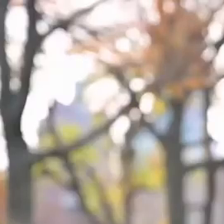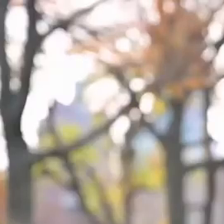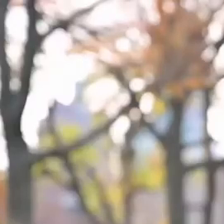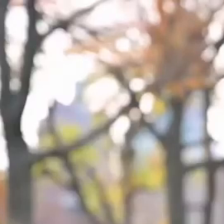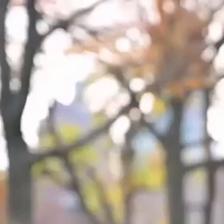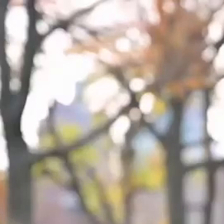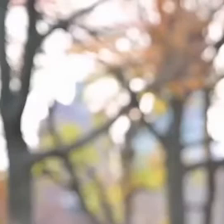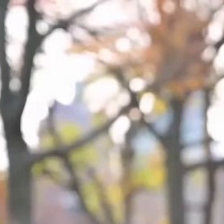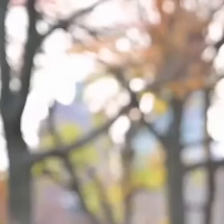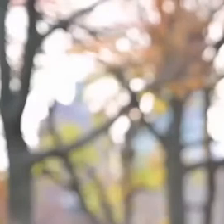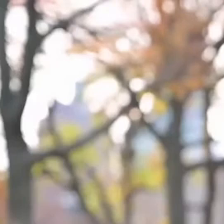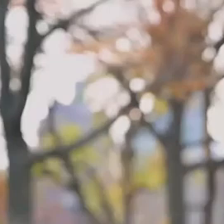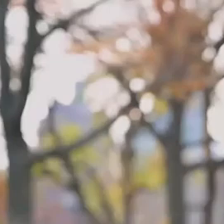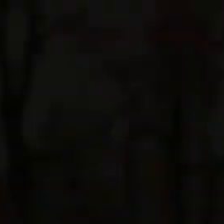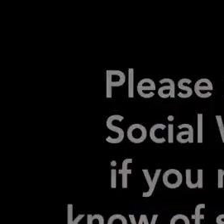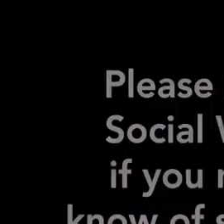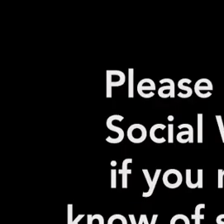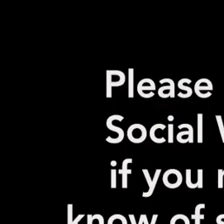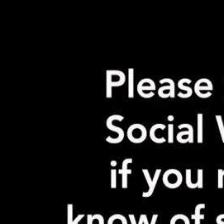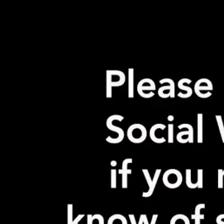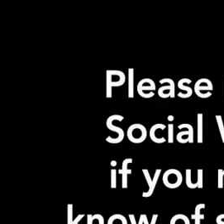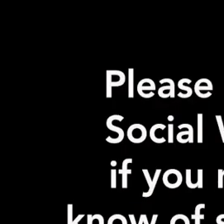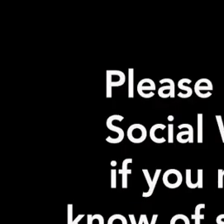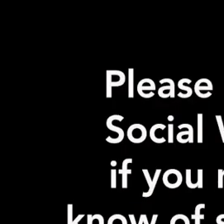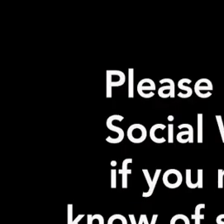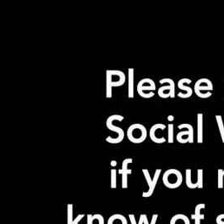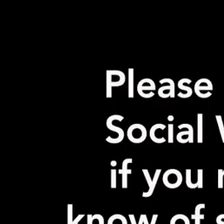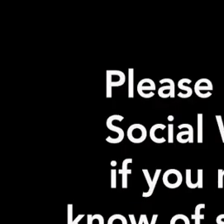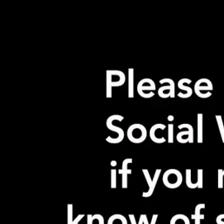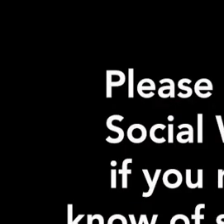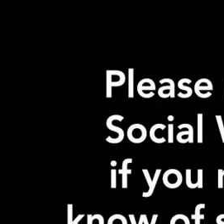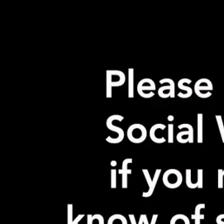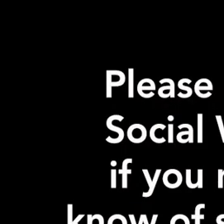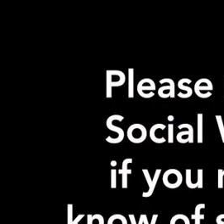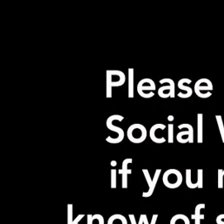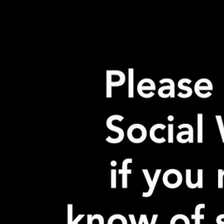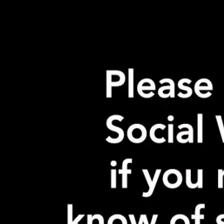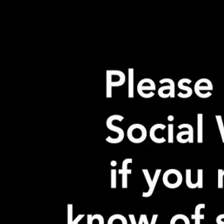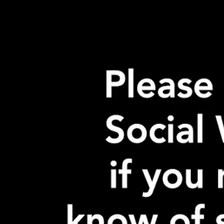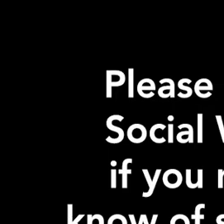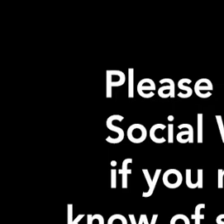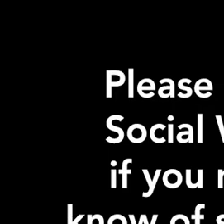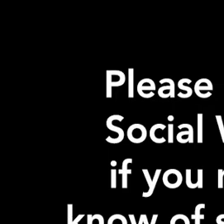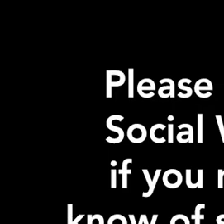maybe they really do need help. They just don't know who to ask. You have to have compassion with this kind of work and understanding.